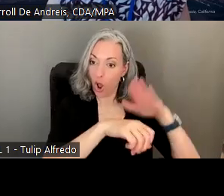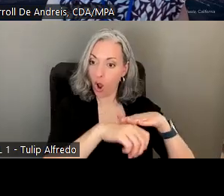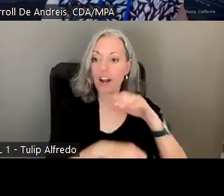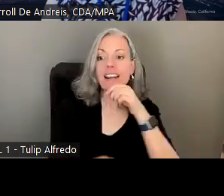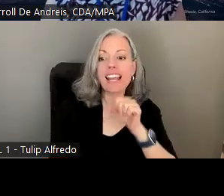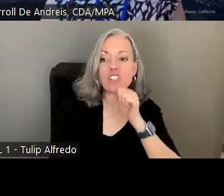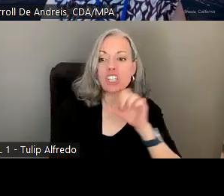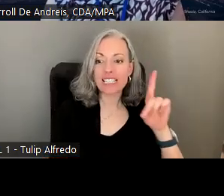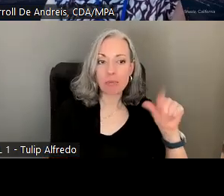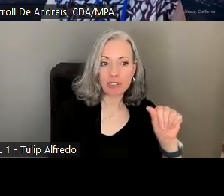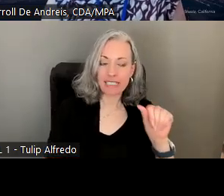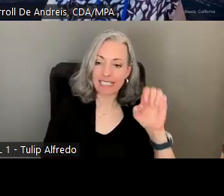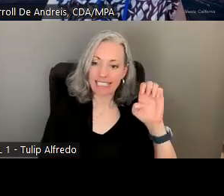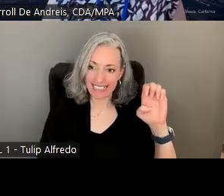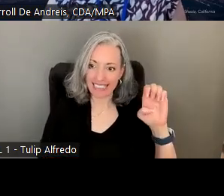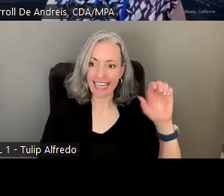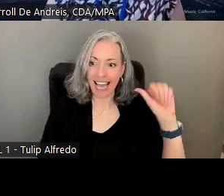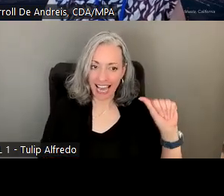Disability, or